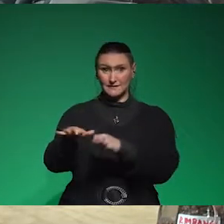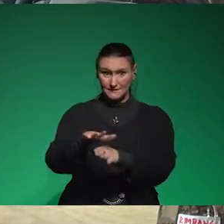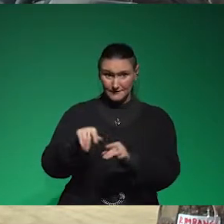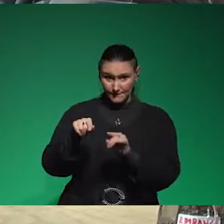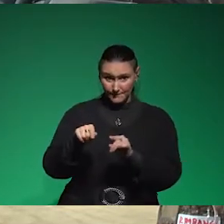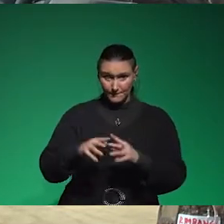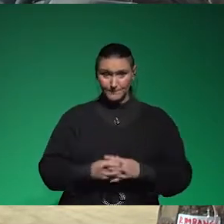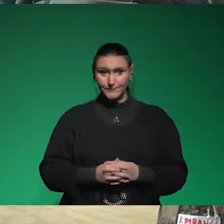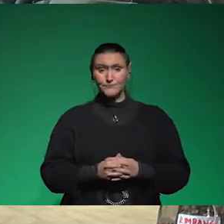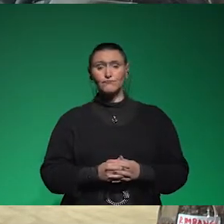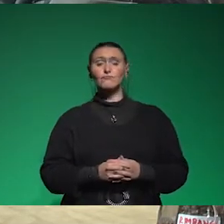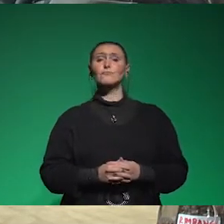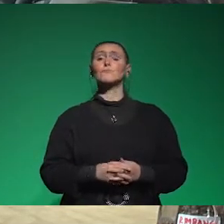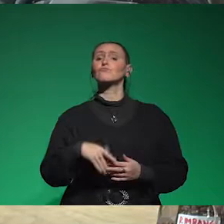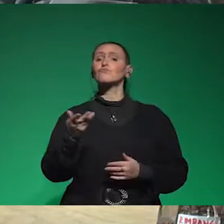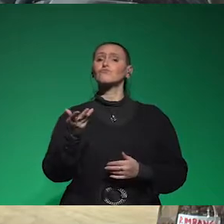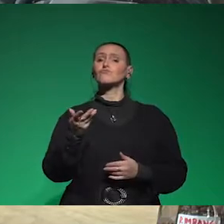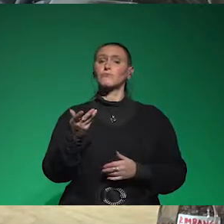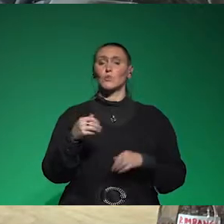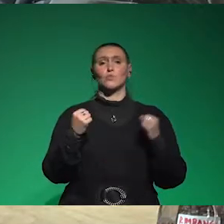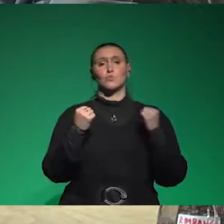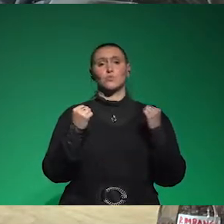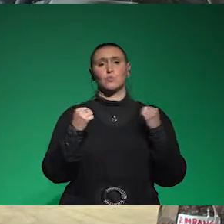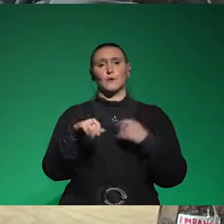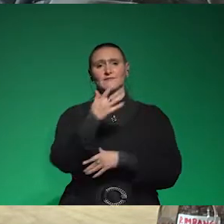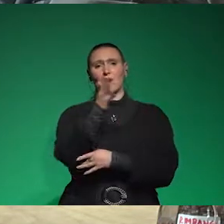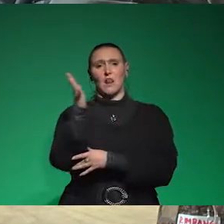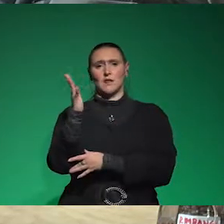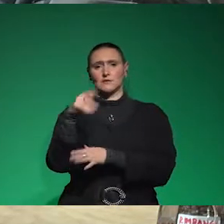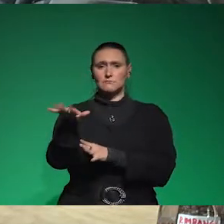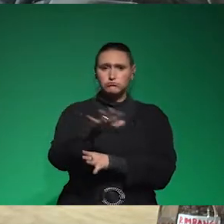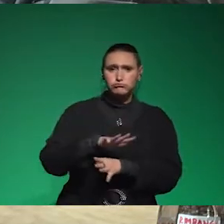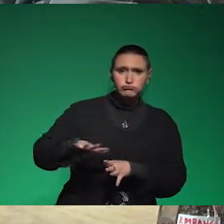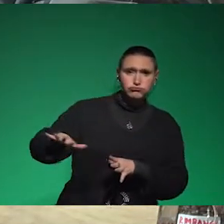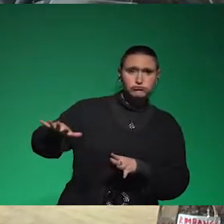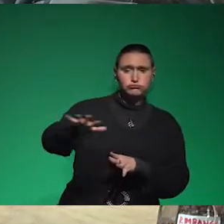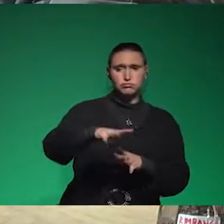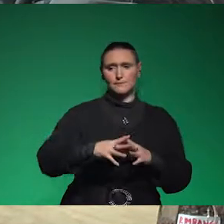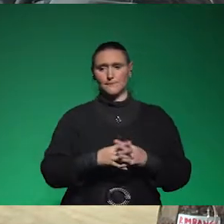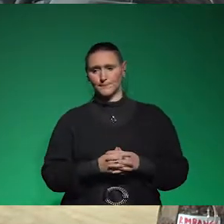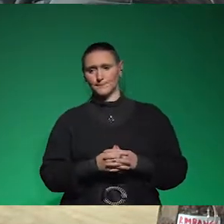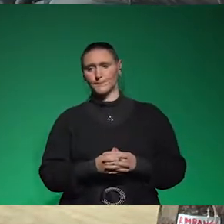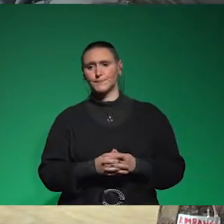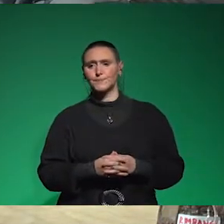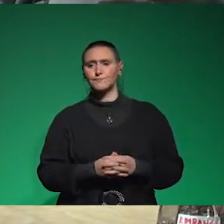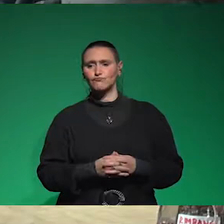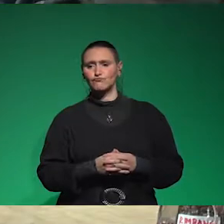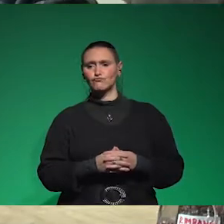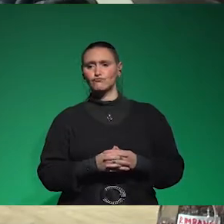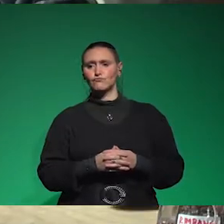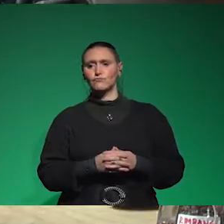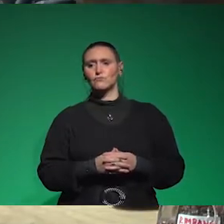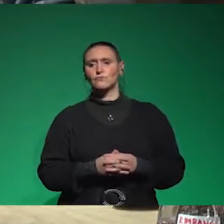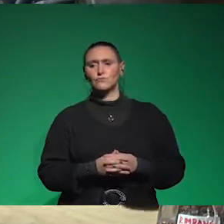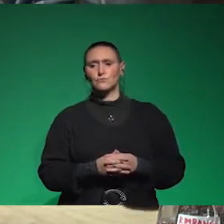wooden wood from the wood, the house is called, but in different place of Rio